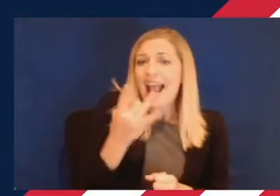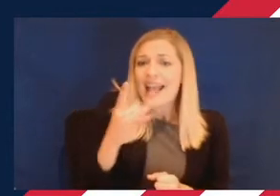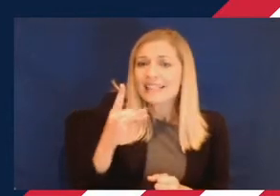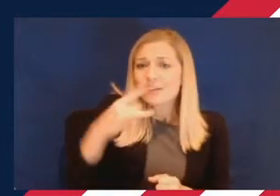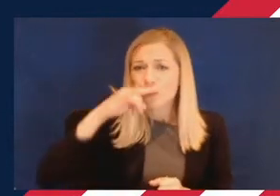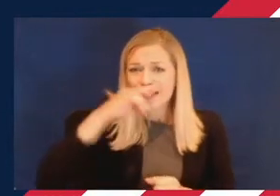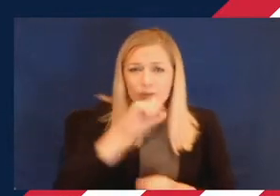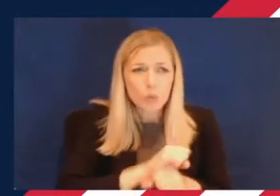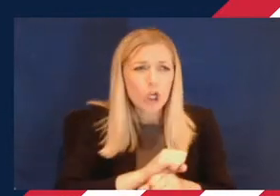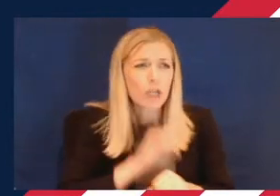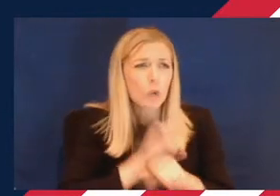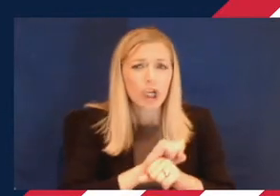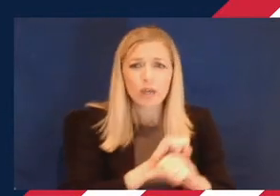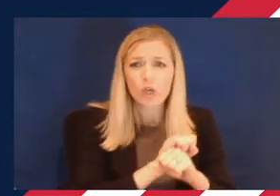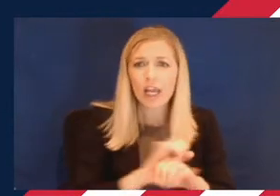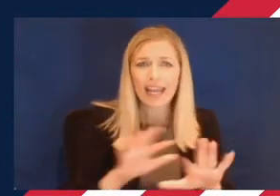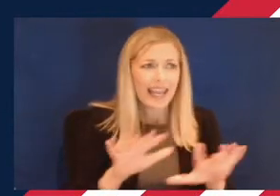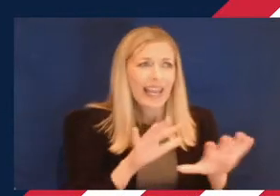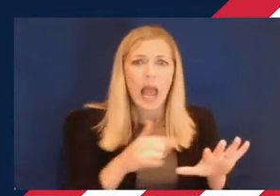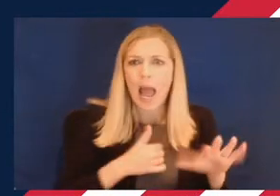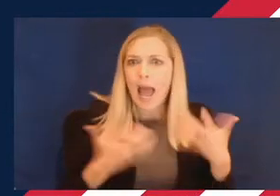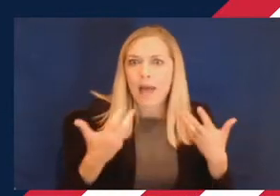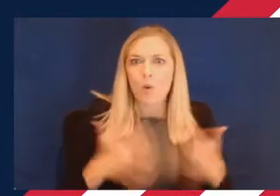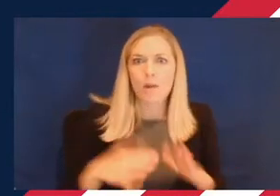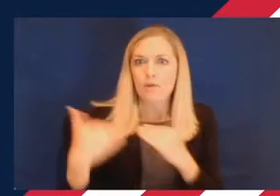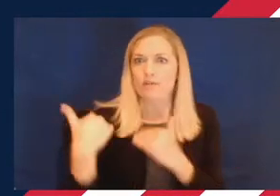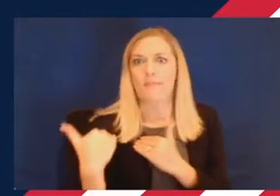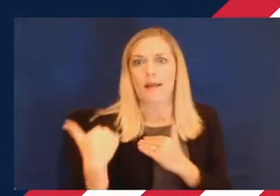what? If I close my restaurant, I'll open up a